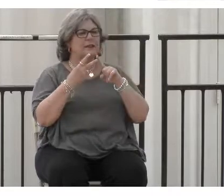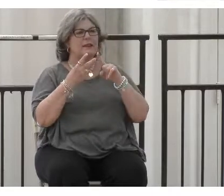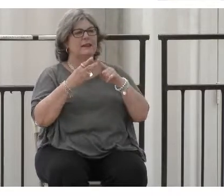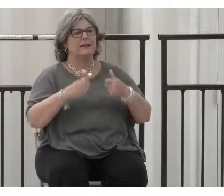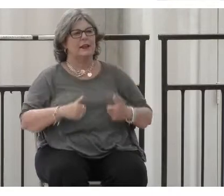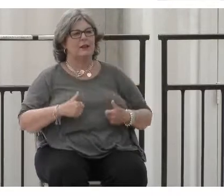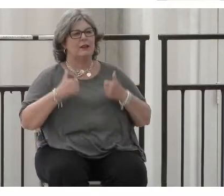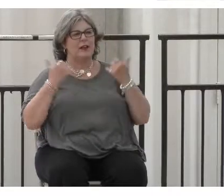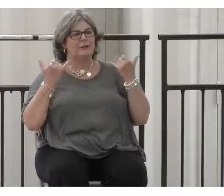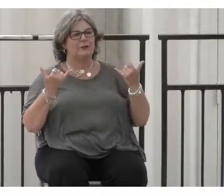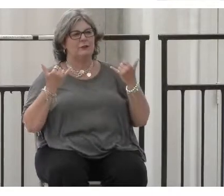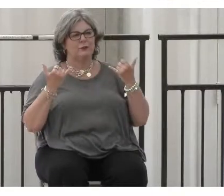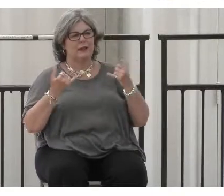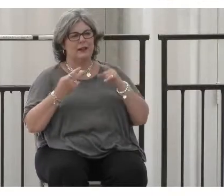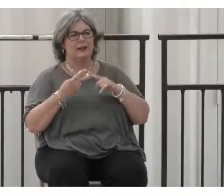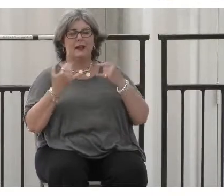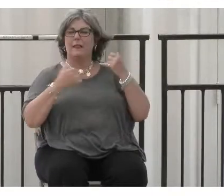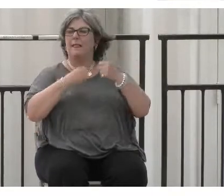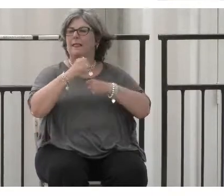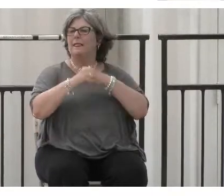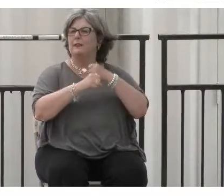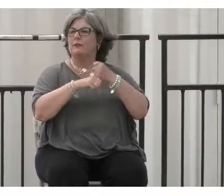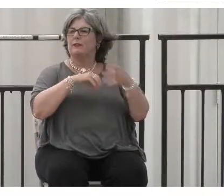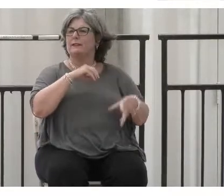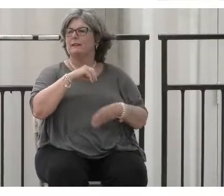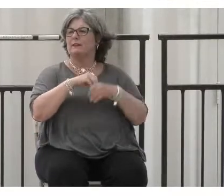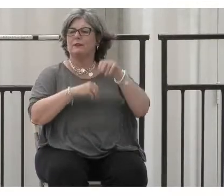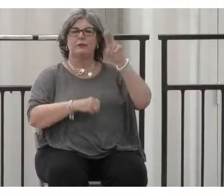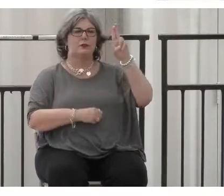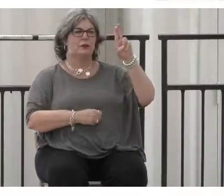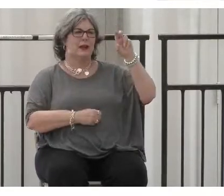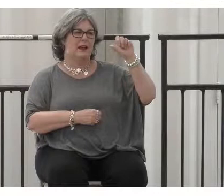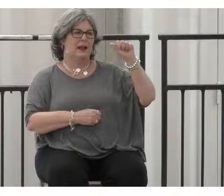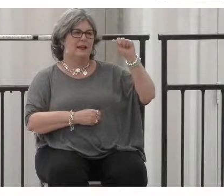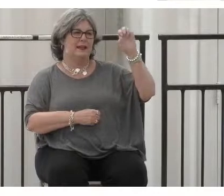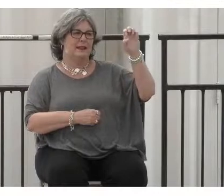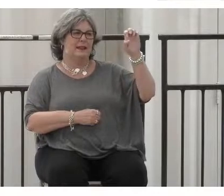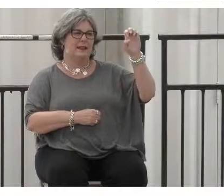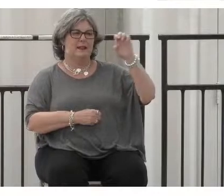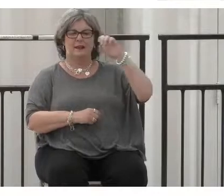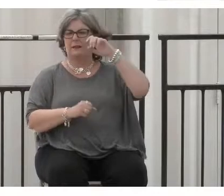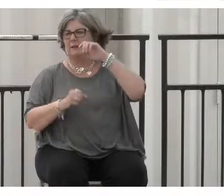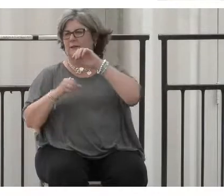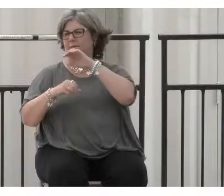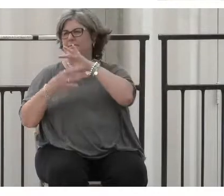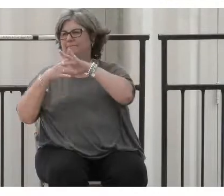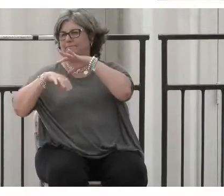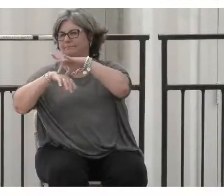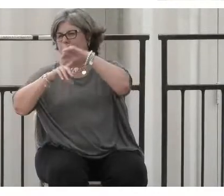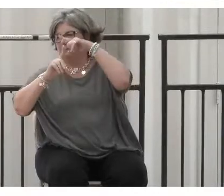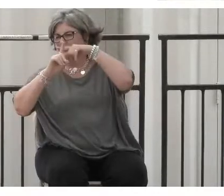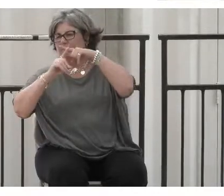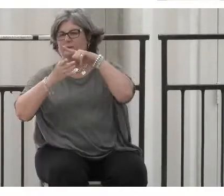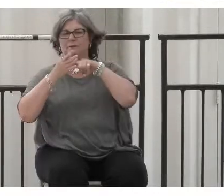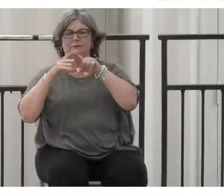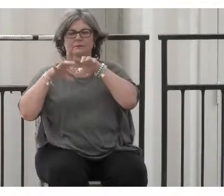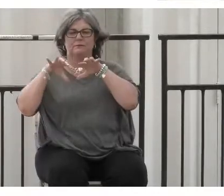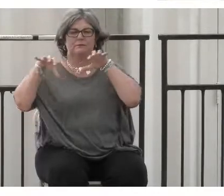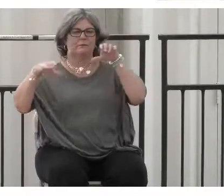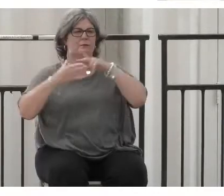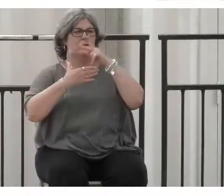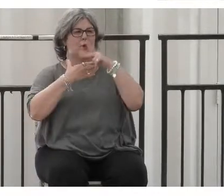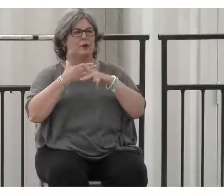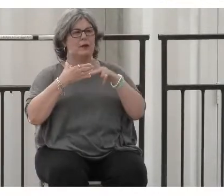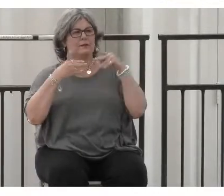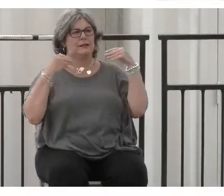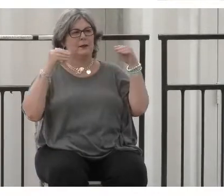our lives today. This year, in addition to the UAE, we also feature Earth Optimism. Make sure to check out both programs